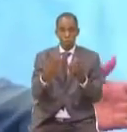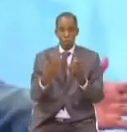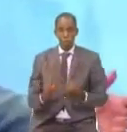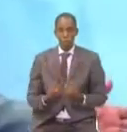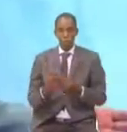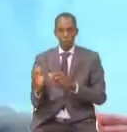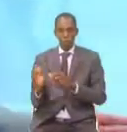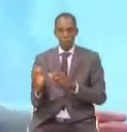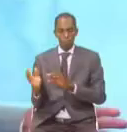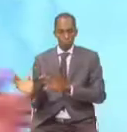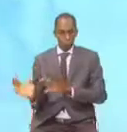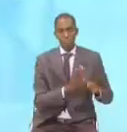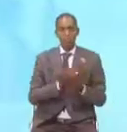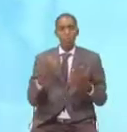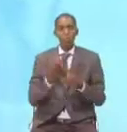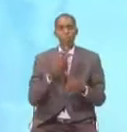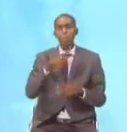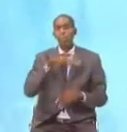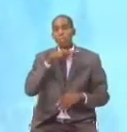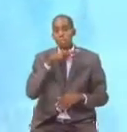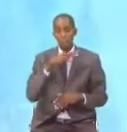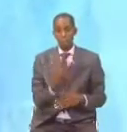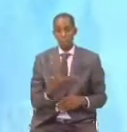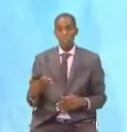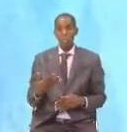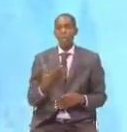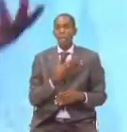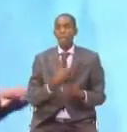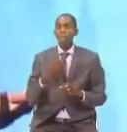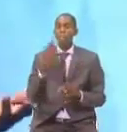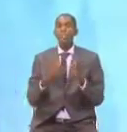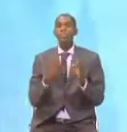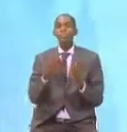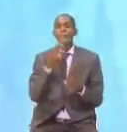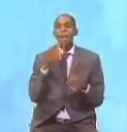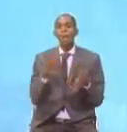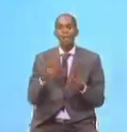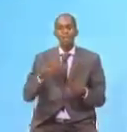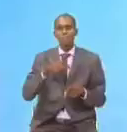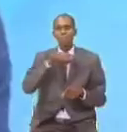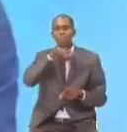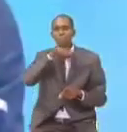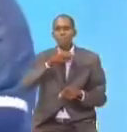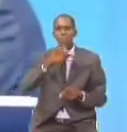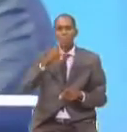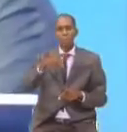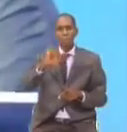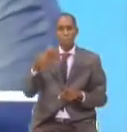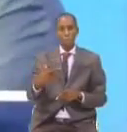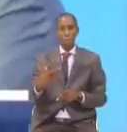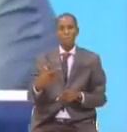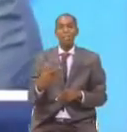away from the defilement. But if you are like the pig that the owner